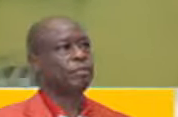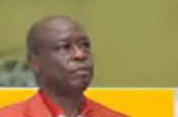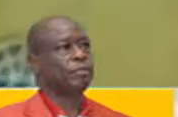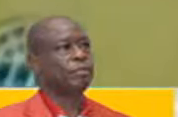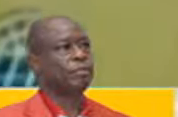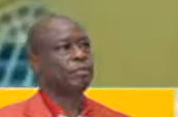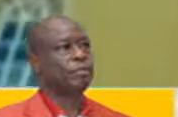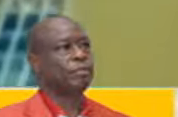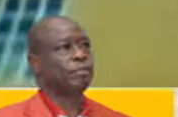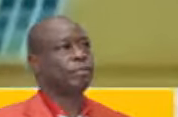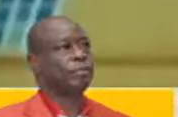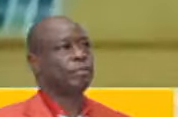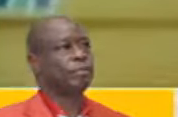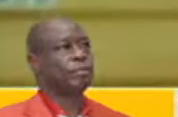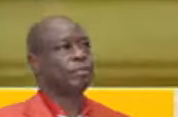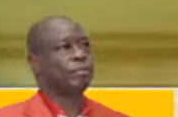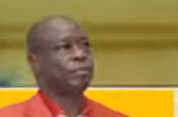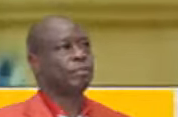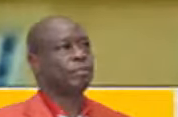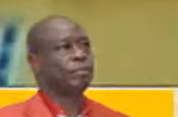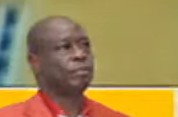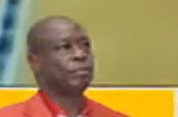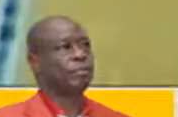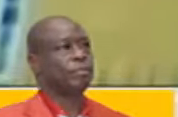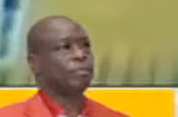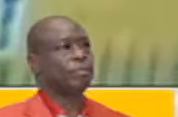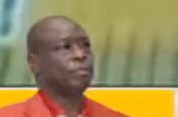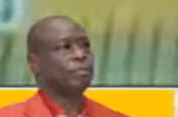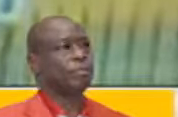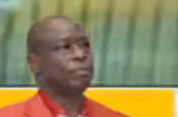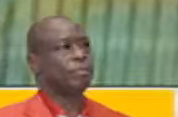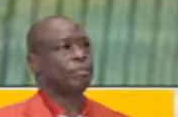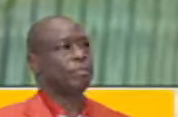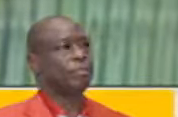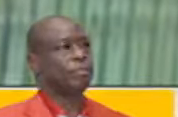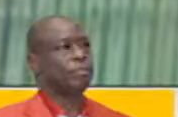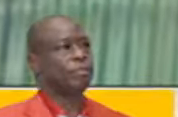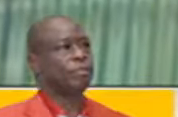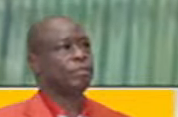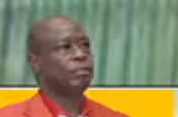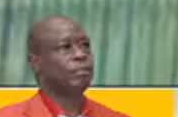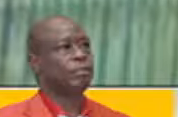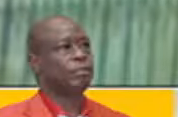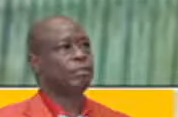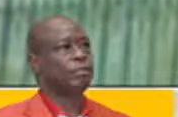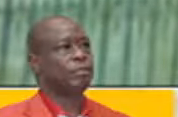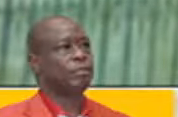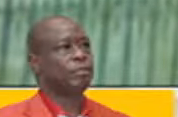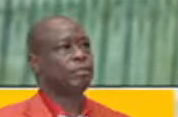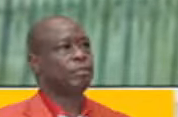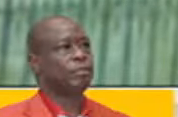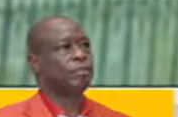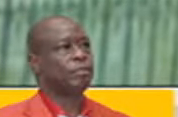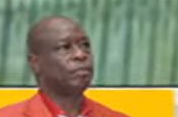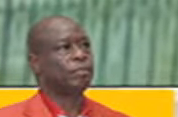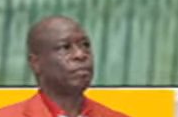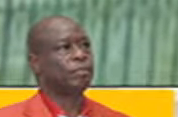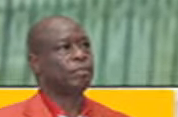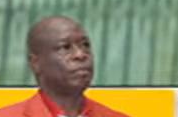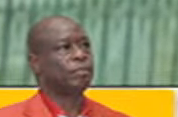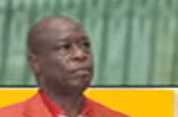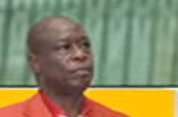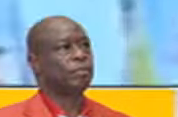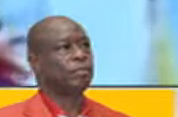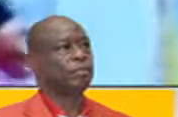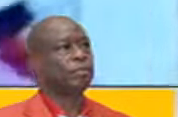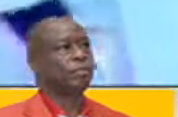After Chief Justice Martha Koome invited Kenyans with complaints over the conduct of judicial officers to submit their lamentations to her